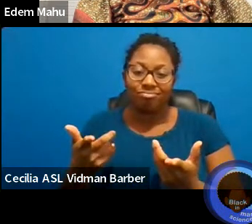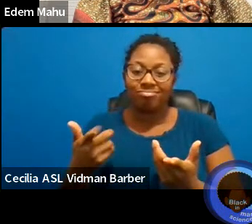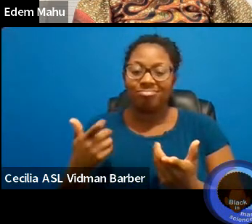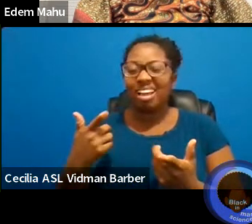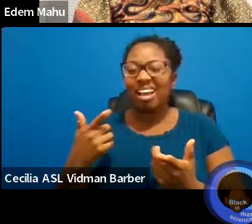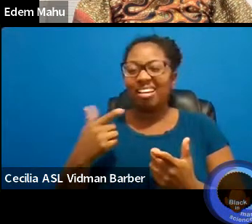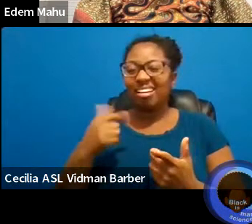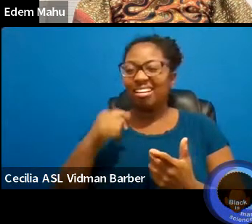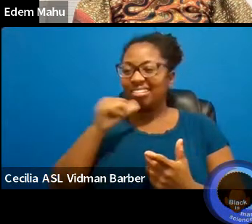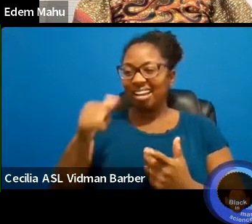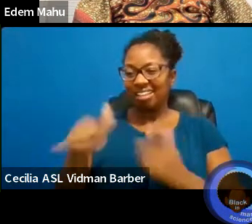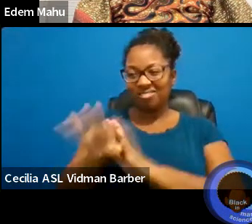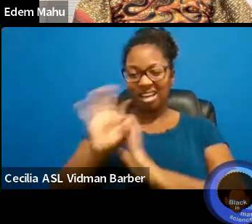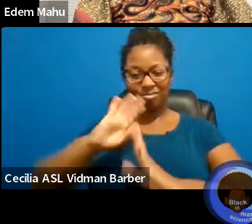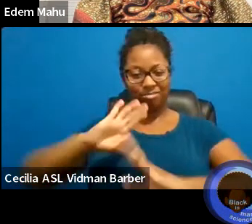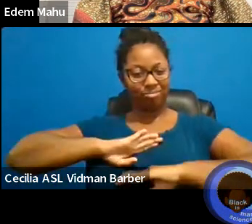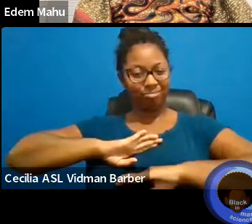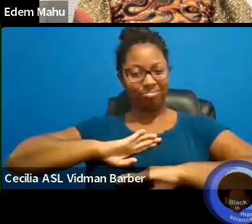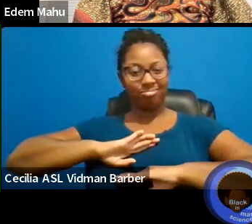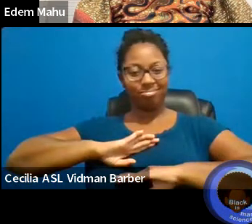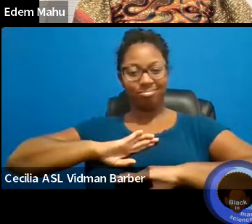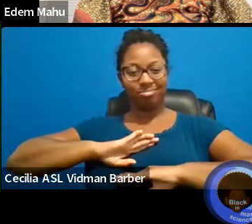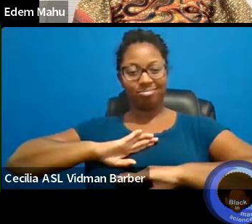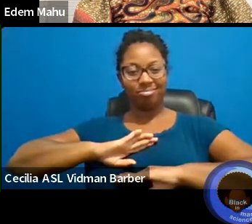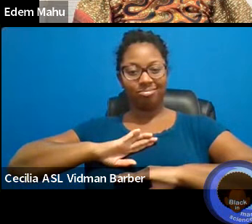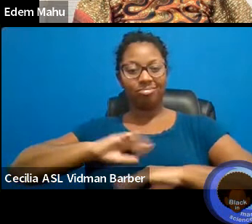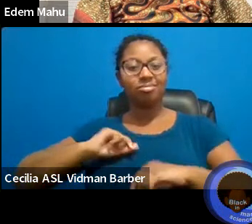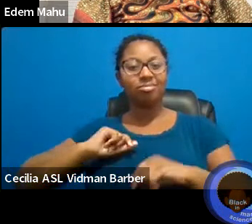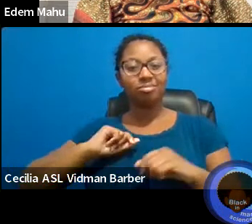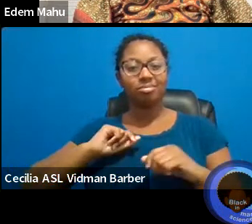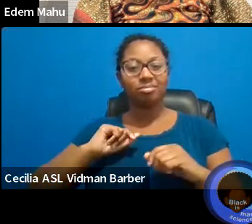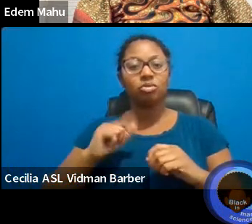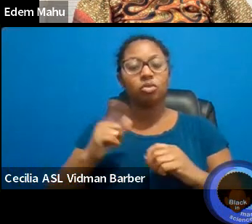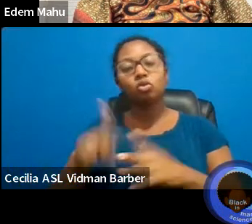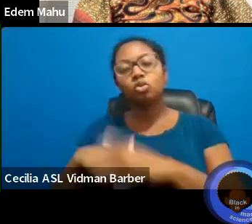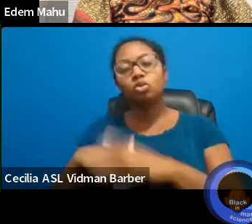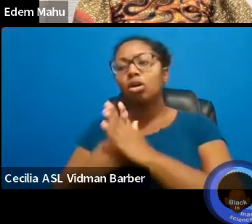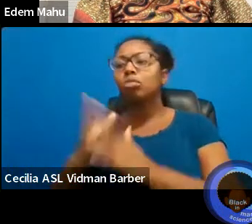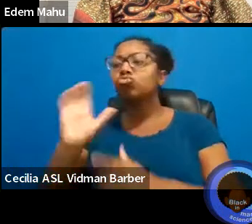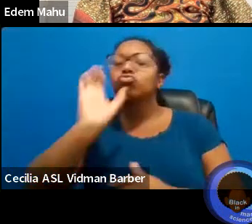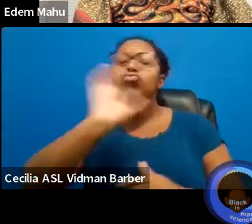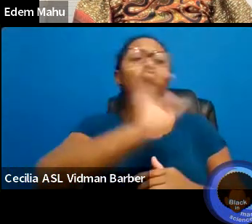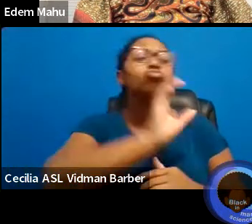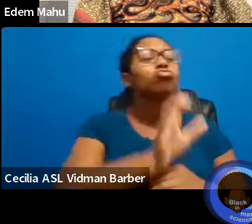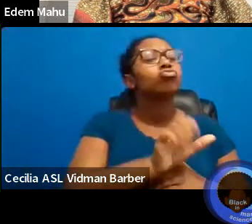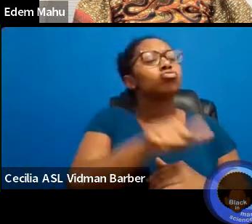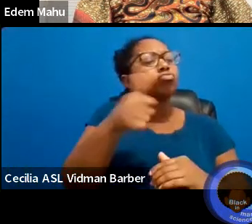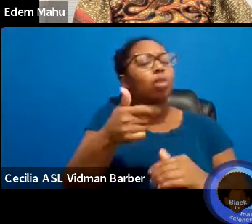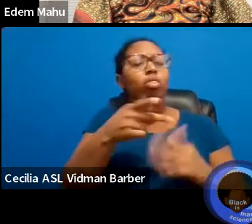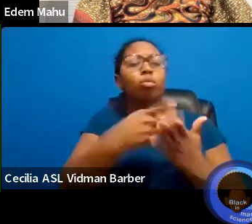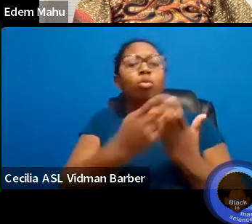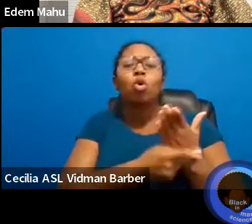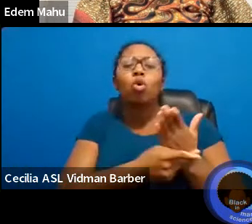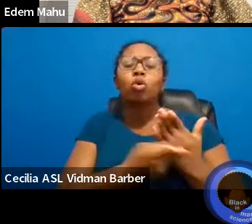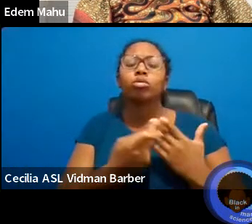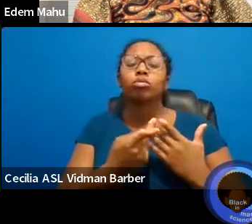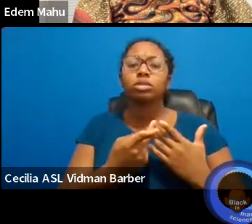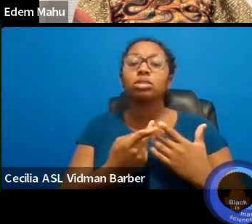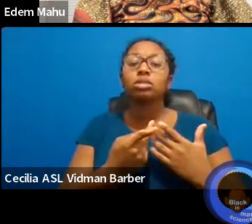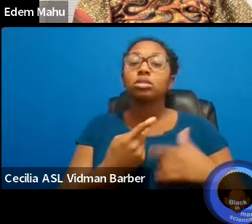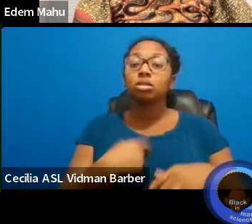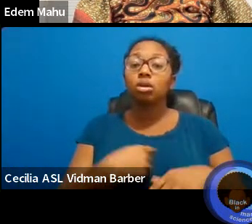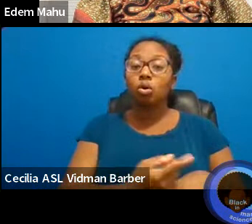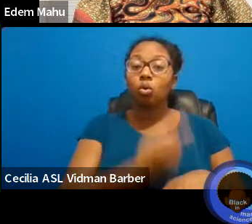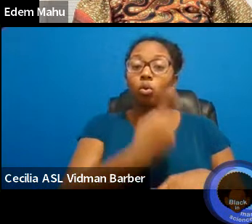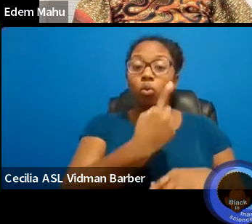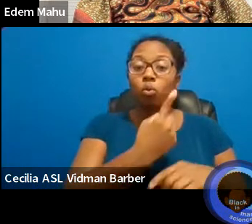in it. And I began to see a lot of problems in my community that needed my focus, my attention, one of which was plastic